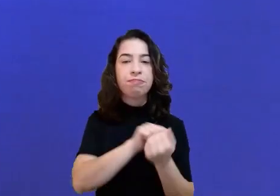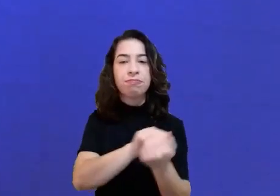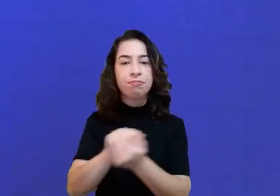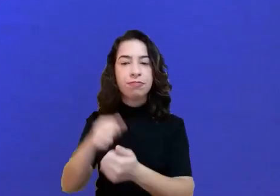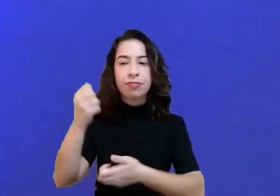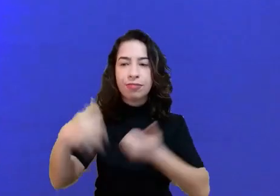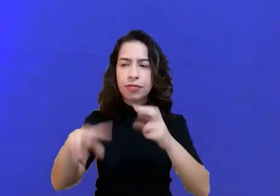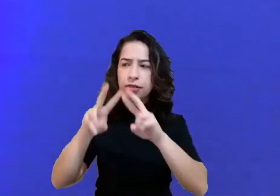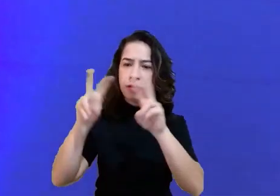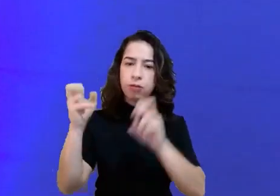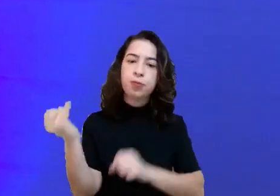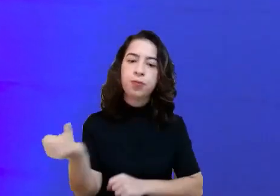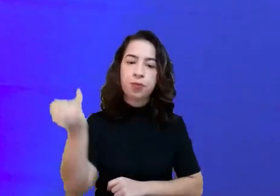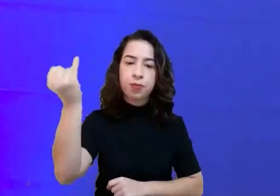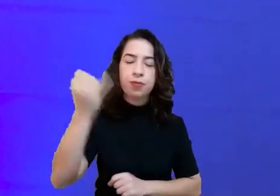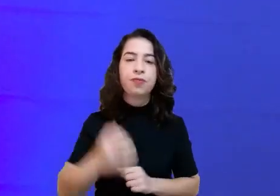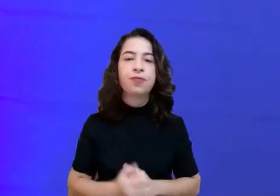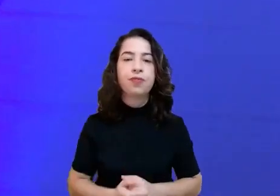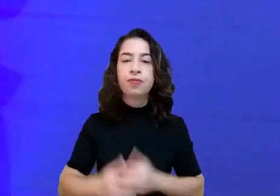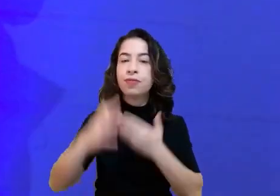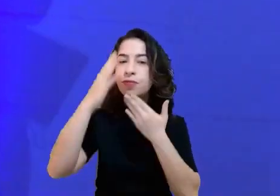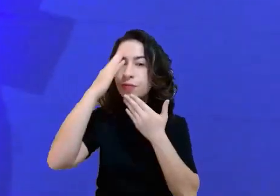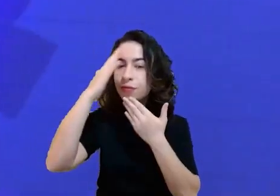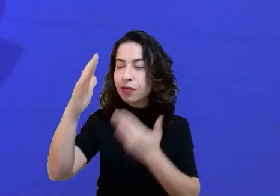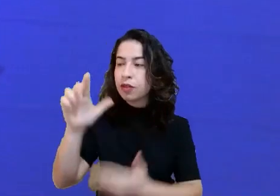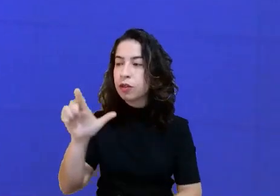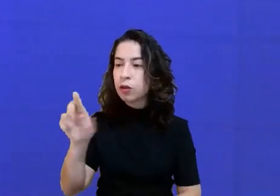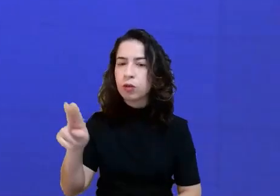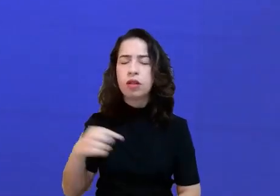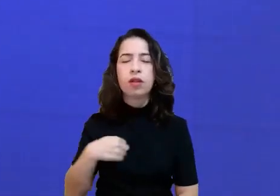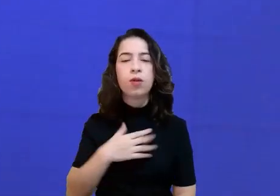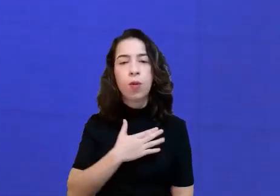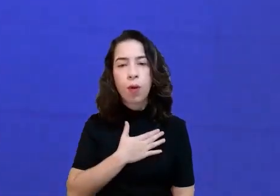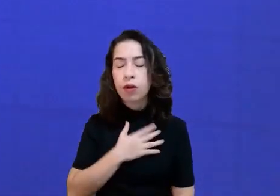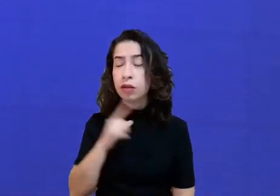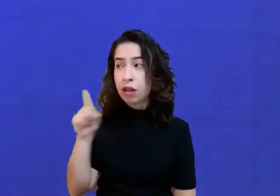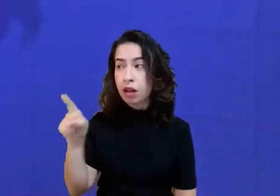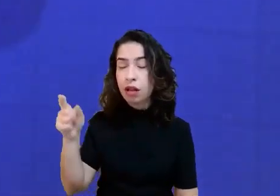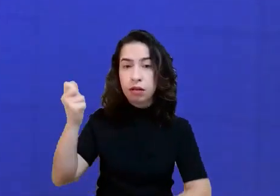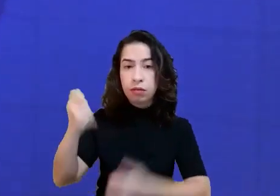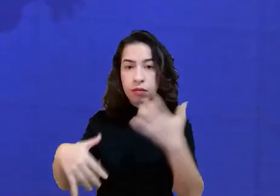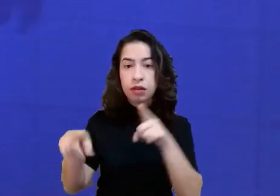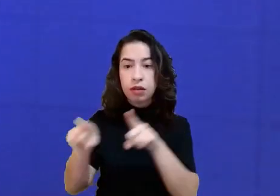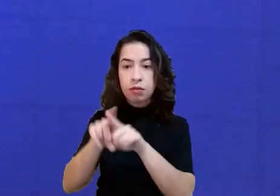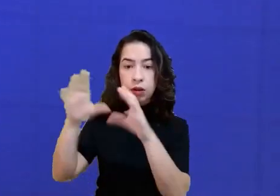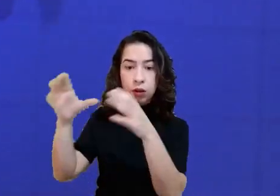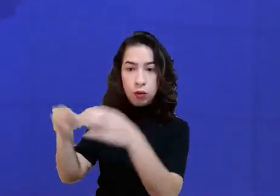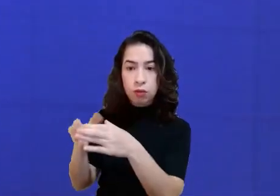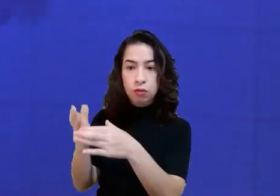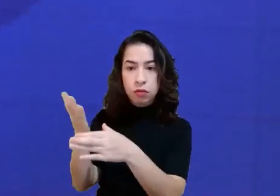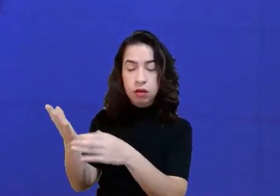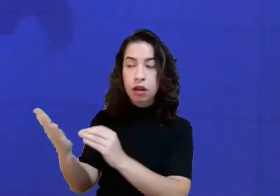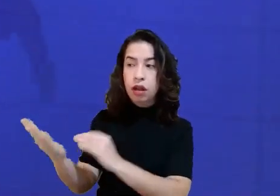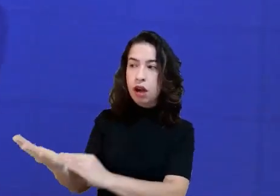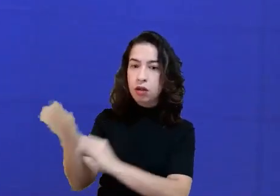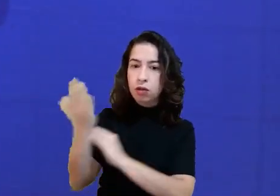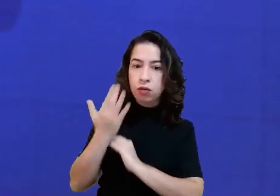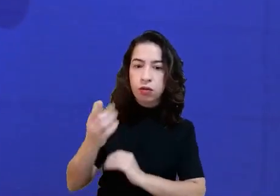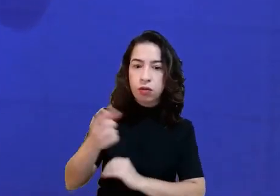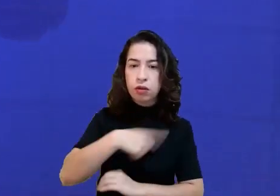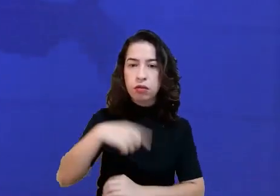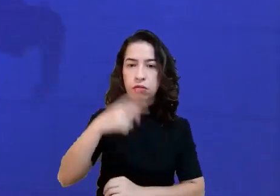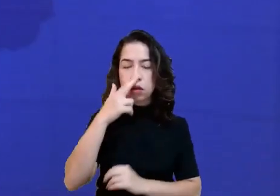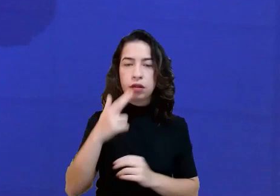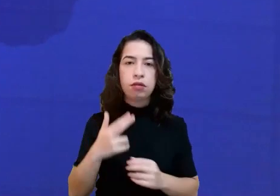about important themes. Thank you, Lu. I like to listen to her and the people from White Rabbit because they help us